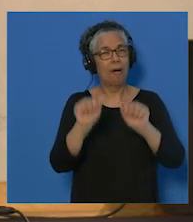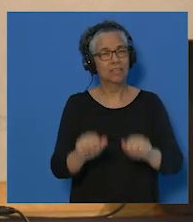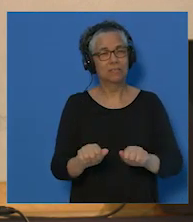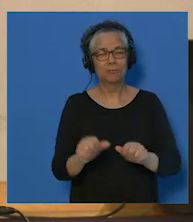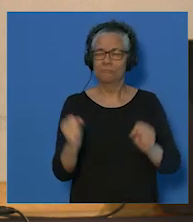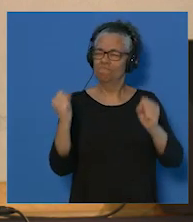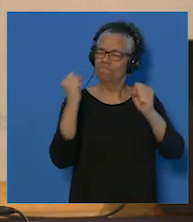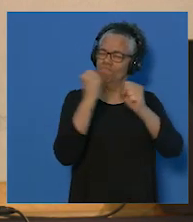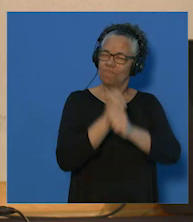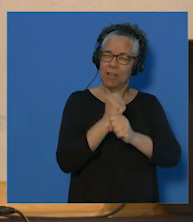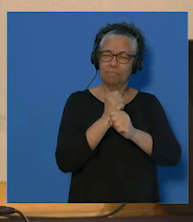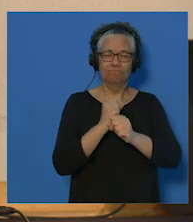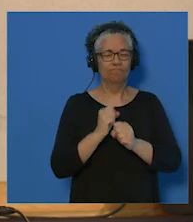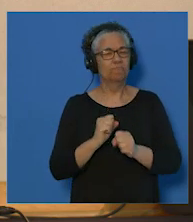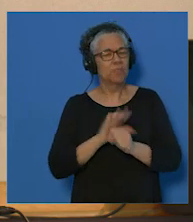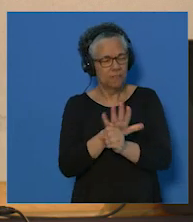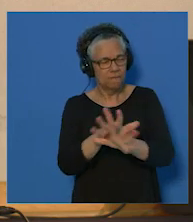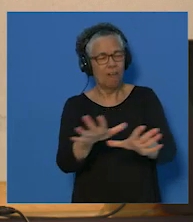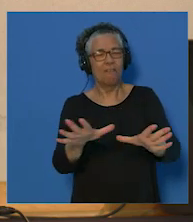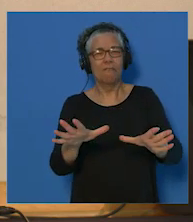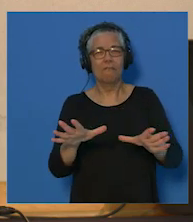fight this virus.